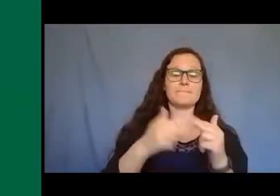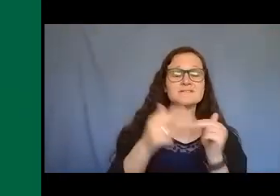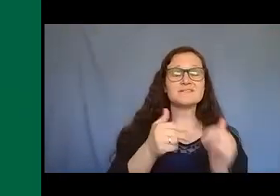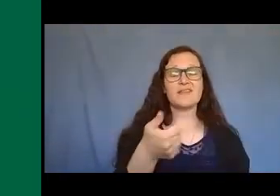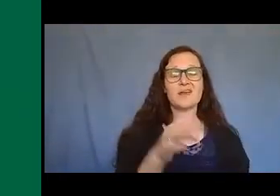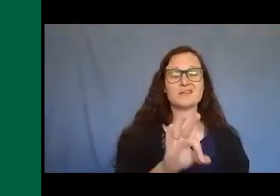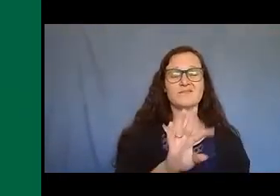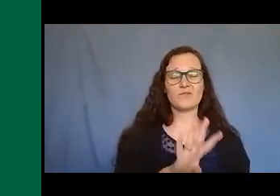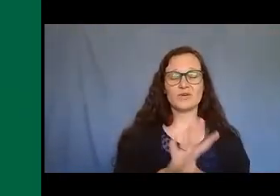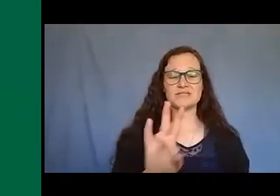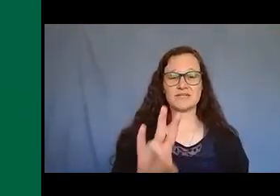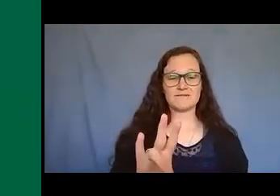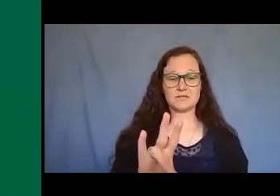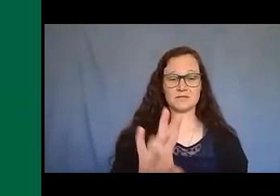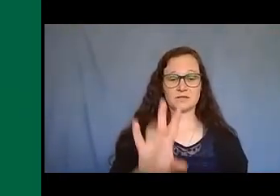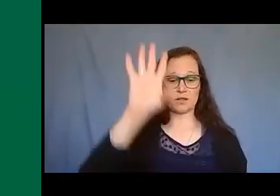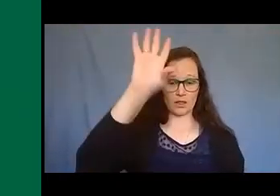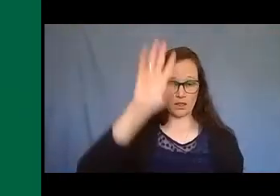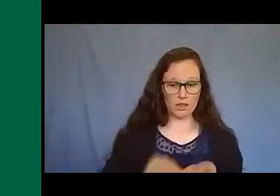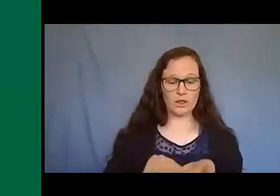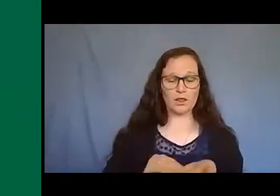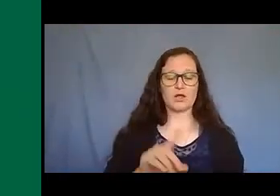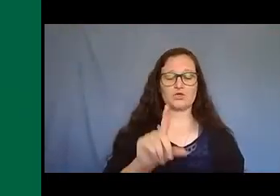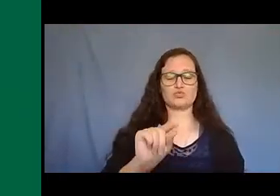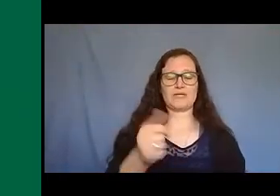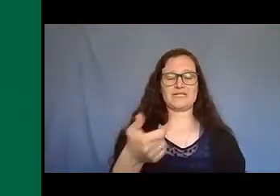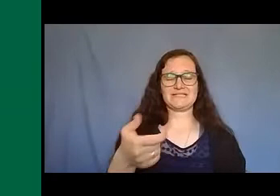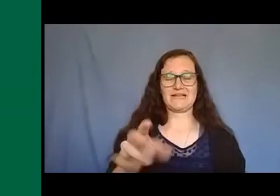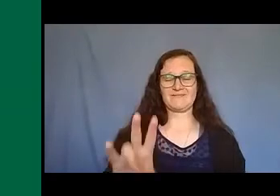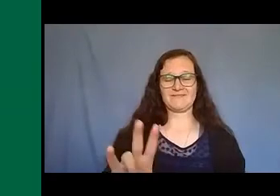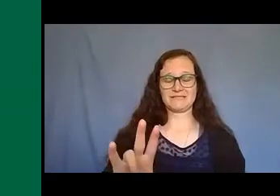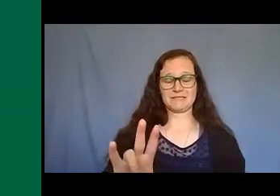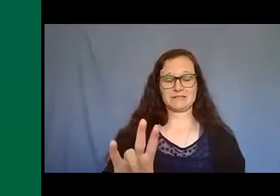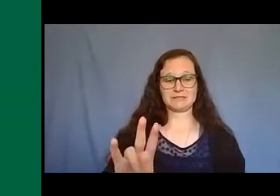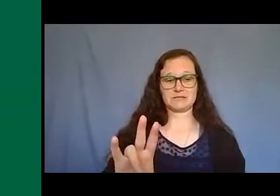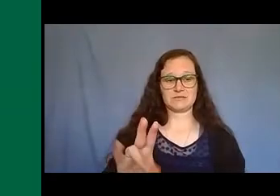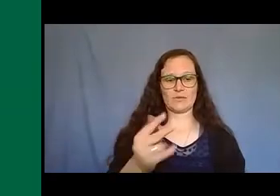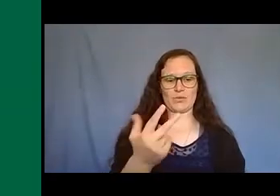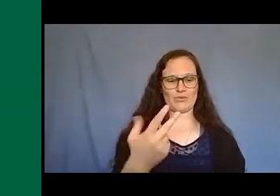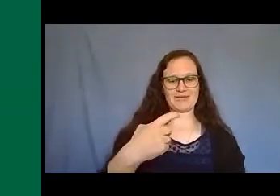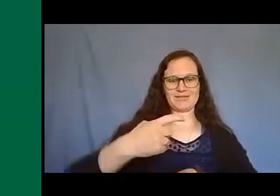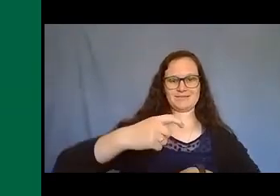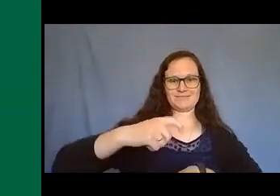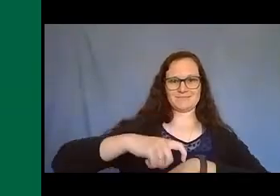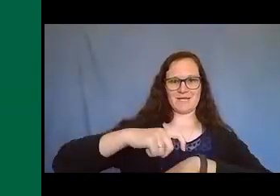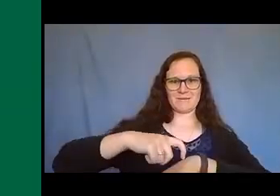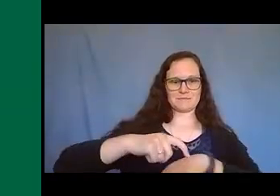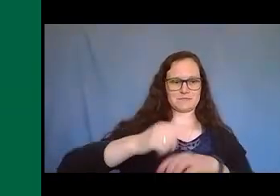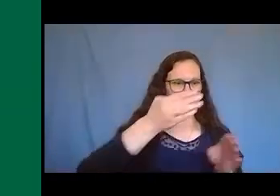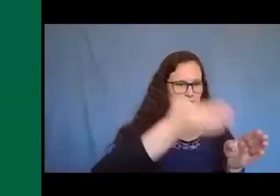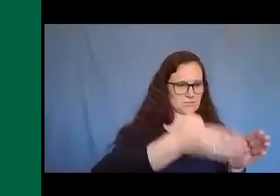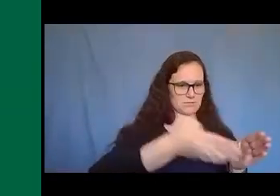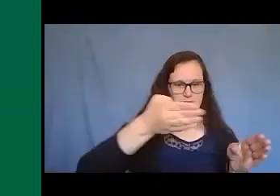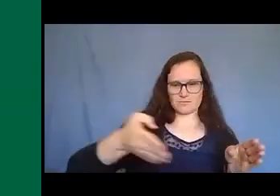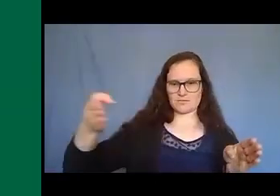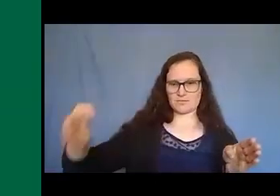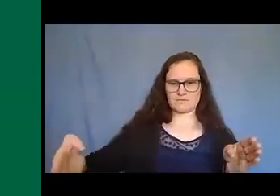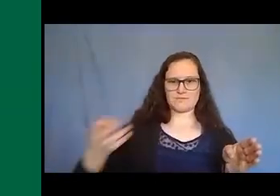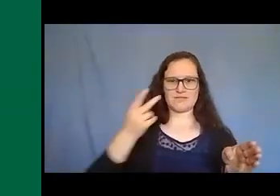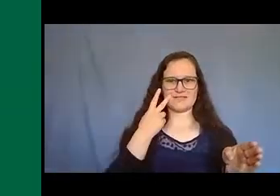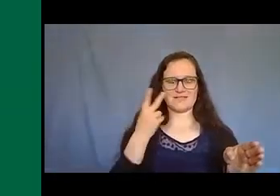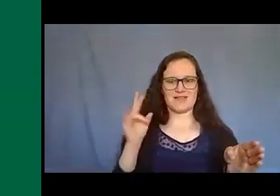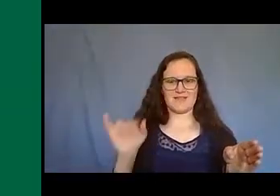and it was emptied in 2017, we could then have 3 dates that we can assign and actually create